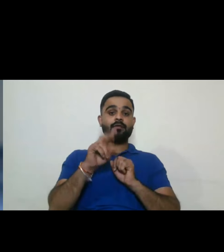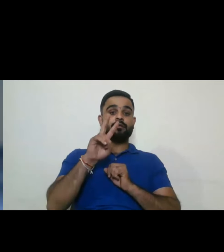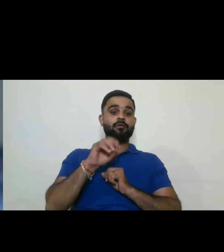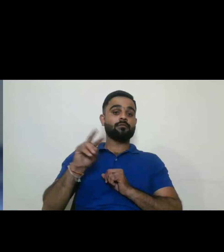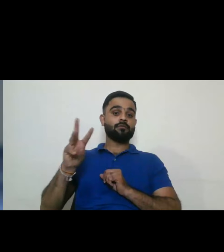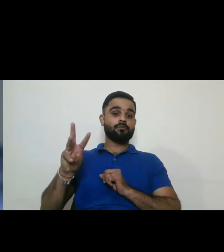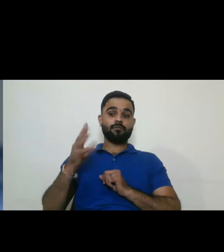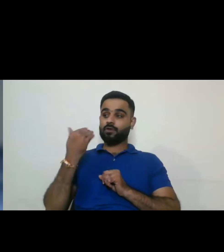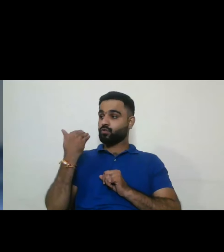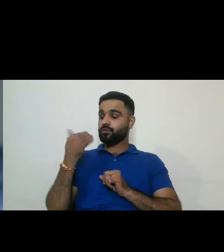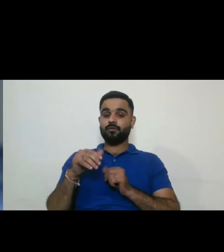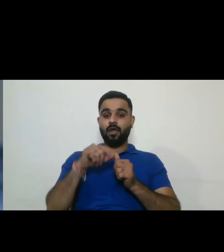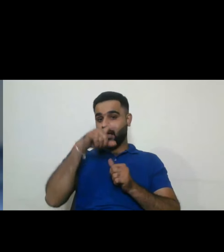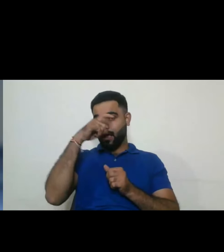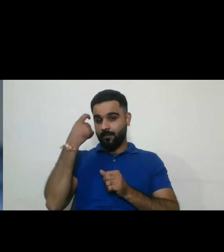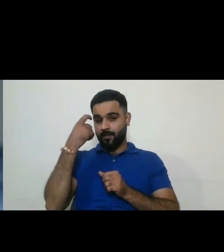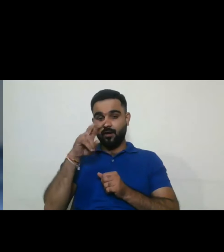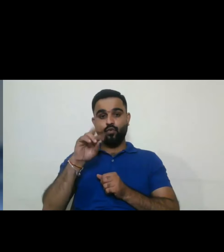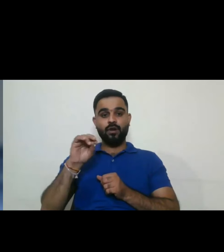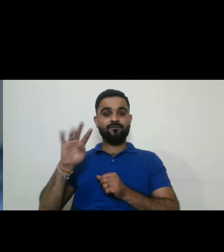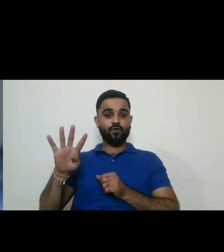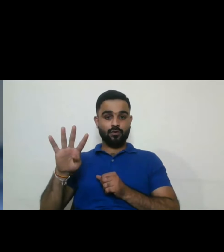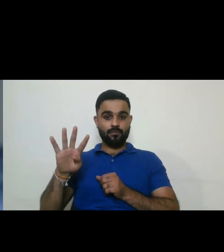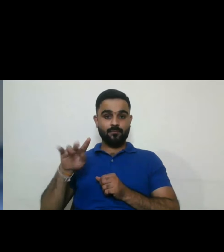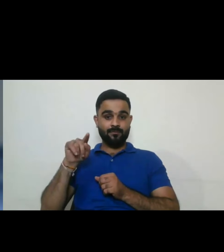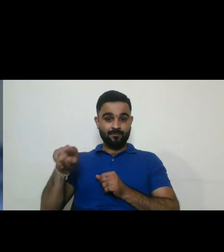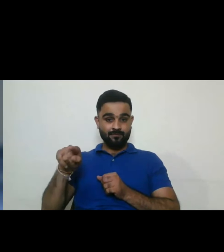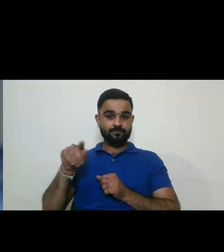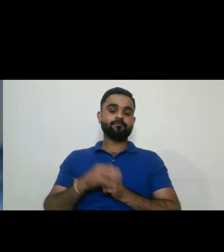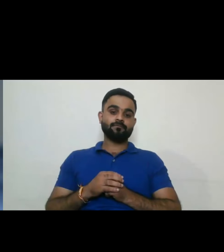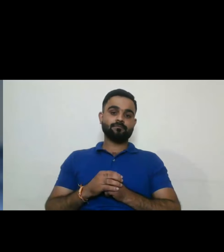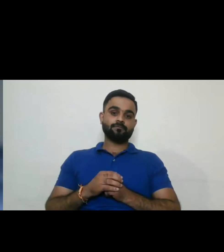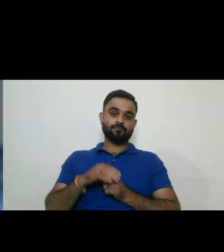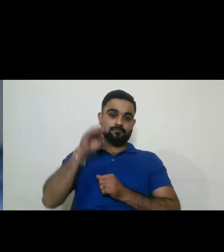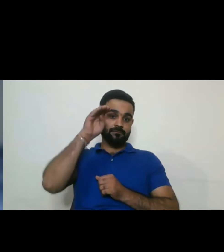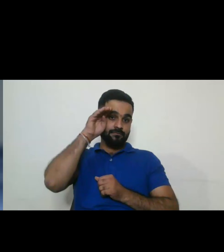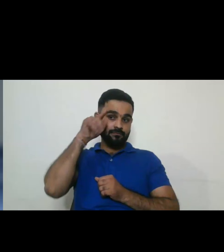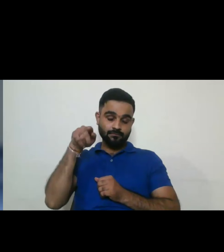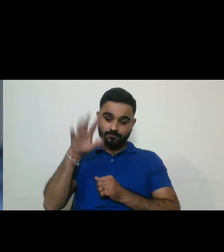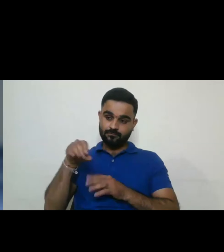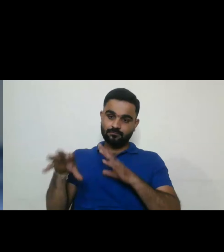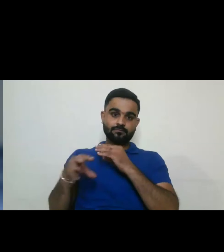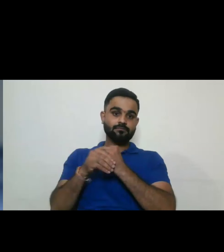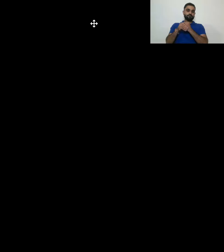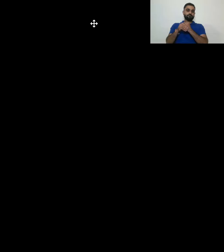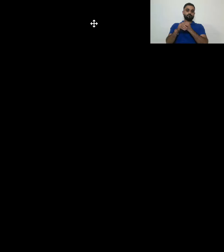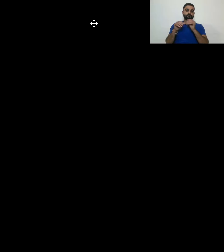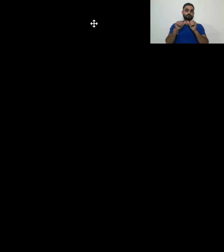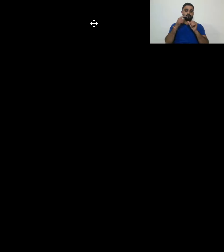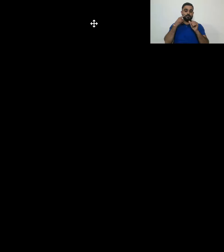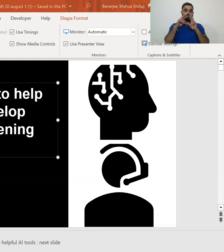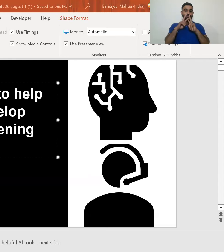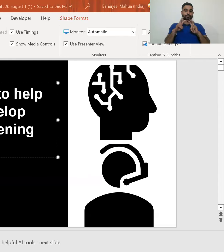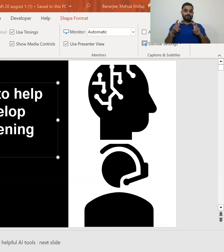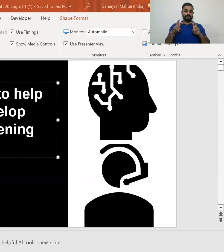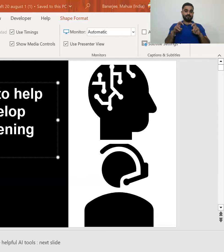the latest one was in April 2024. And from then, listening has also appeared in the AI research, though